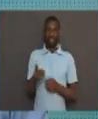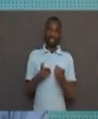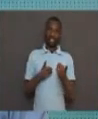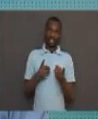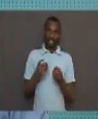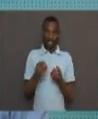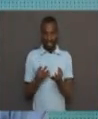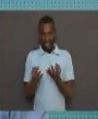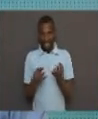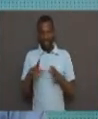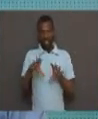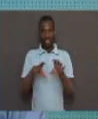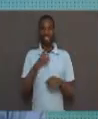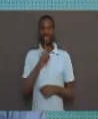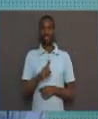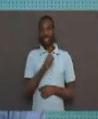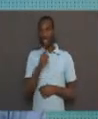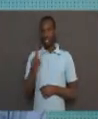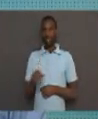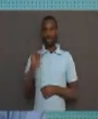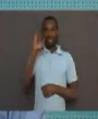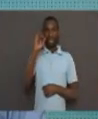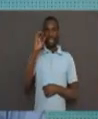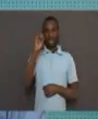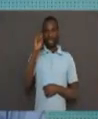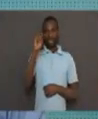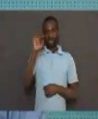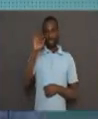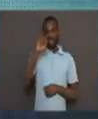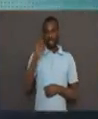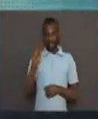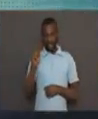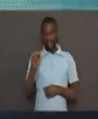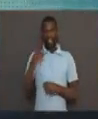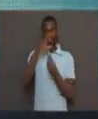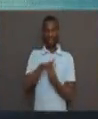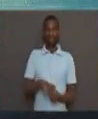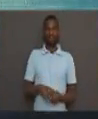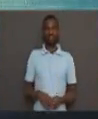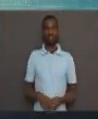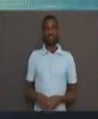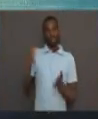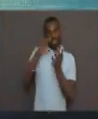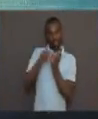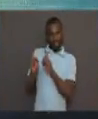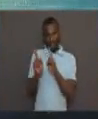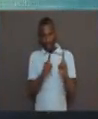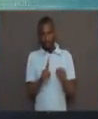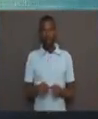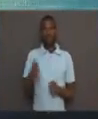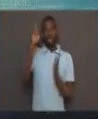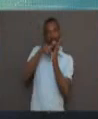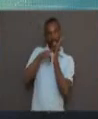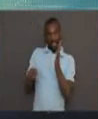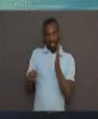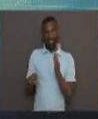can describe their relative ionizing effects. We have also learned